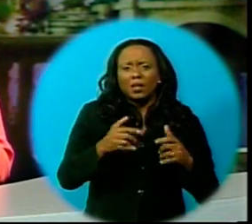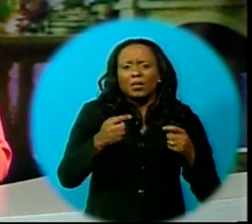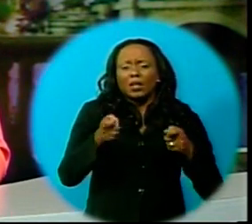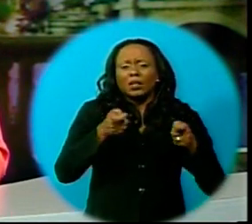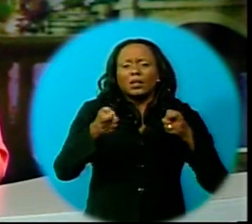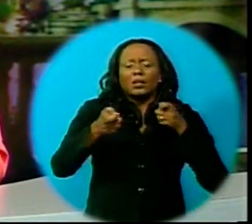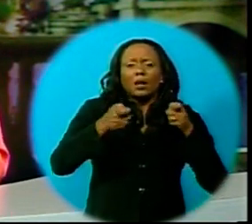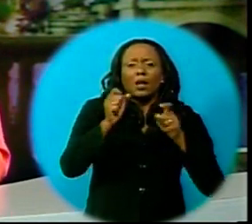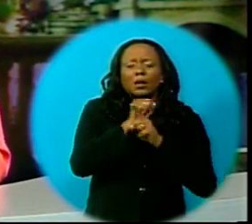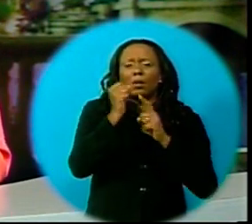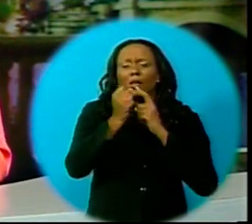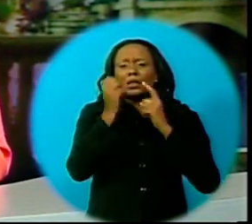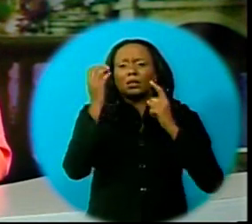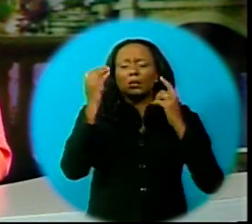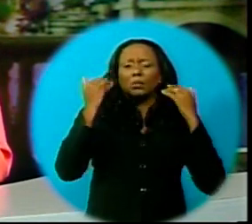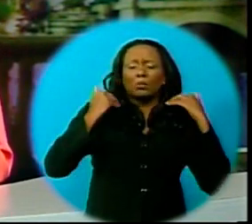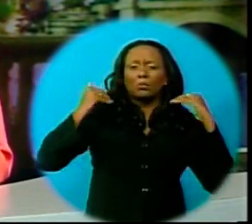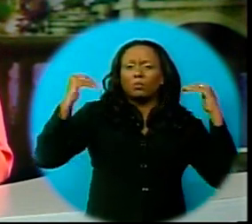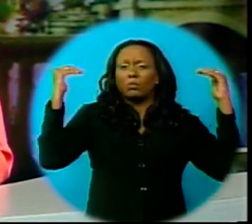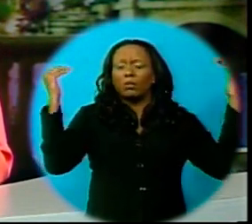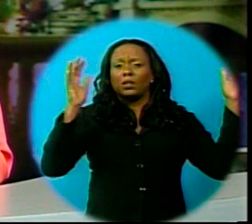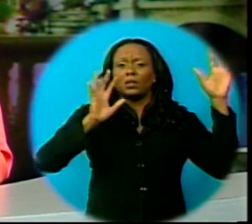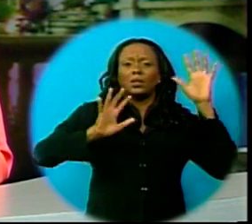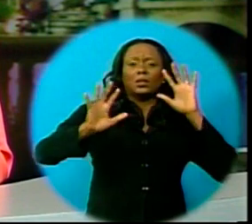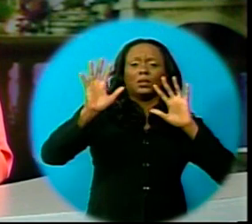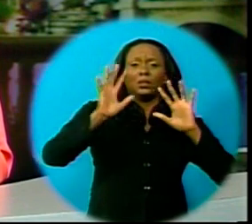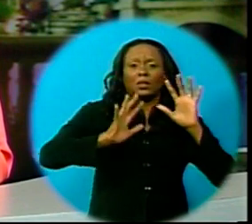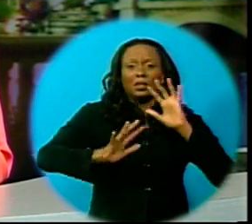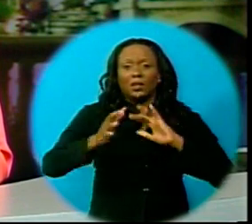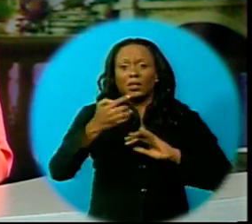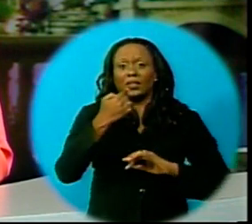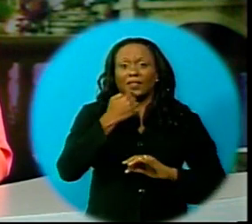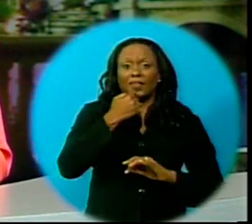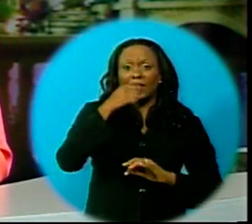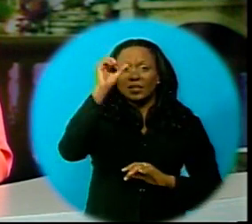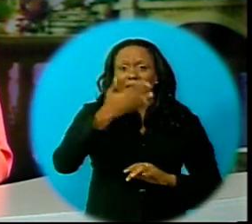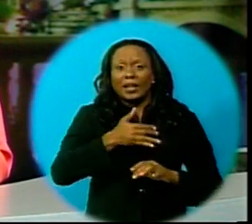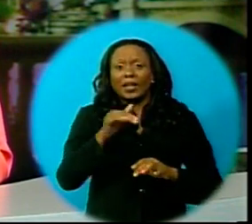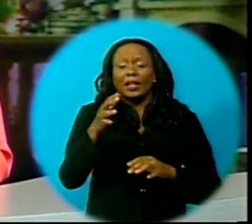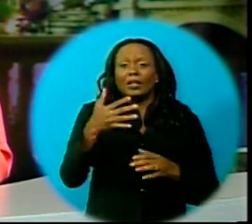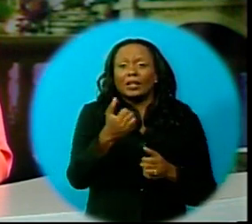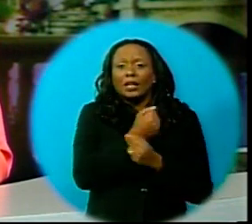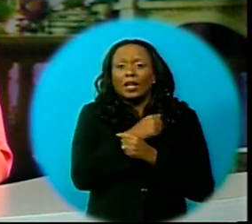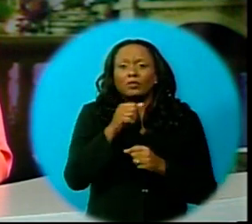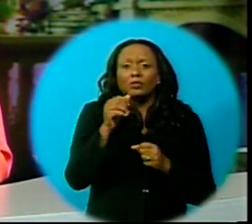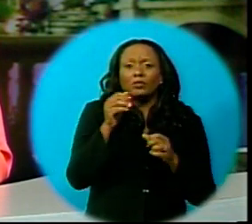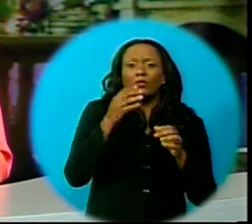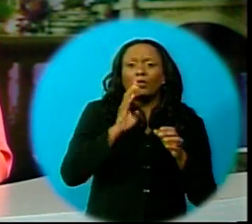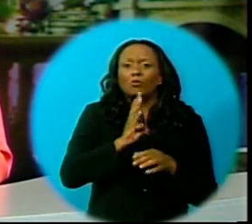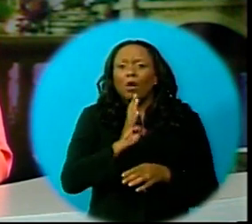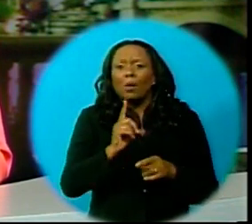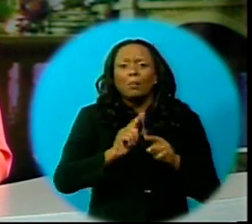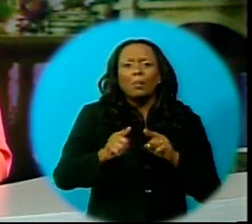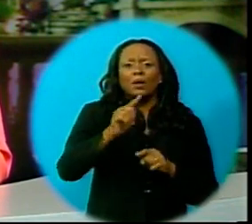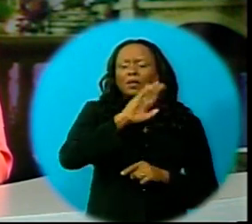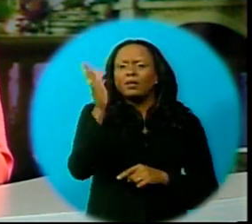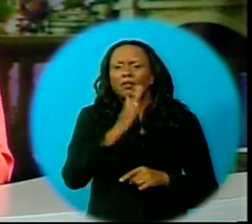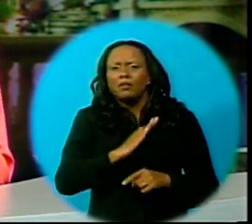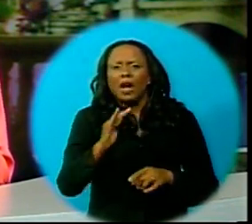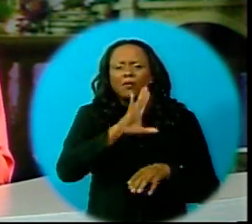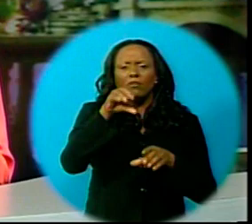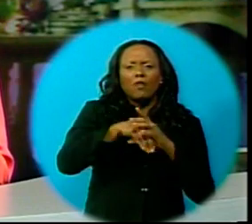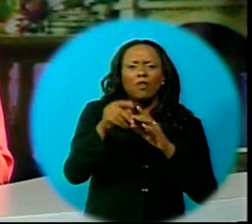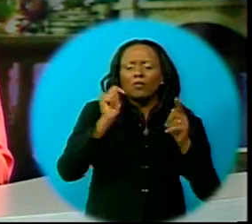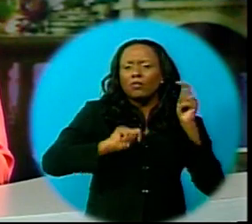to grips with the situation. While confessing that her son was chatty, she insists that he was never one to go looking